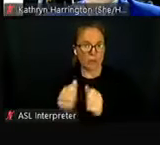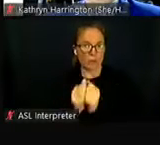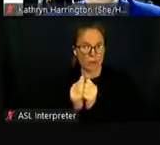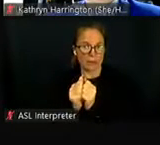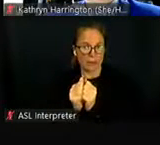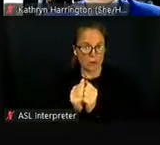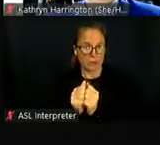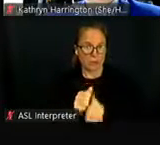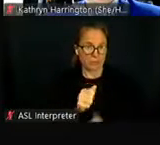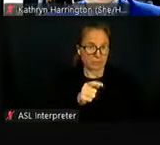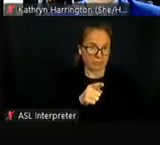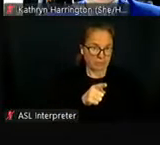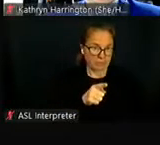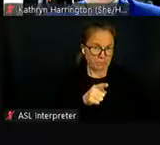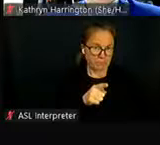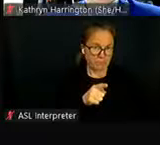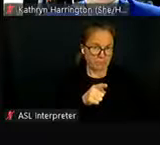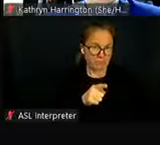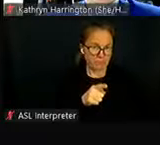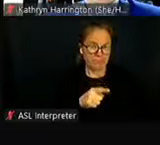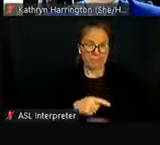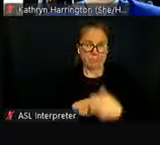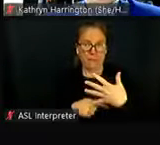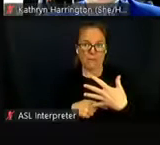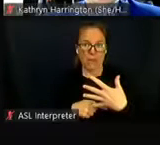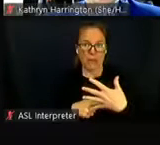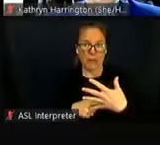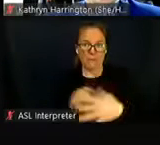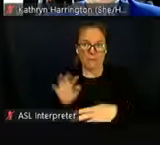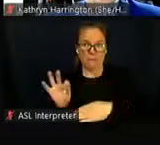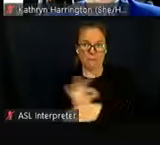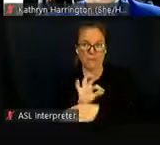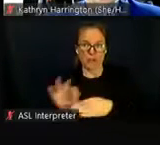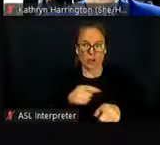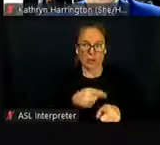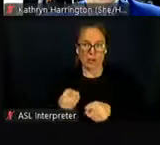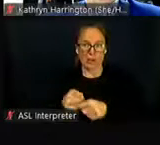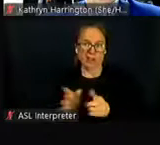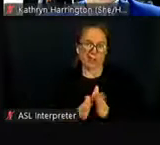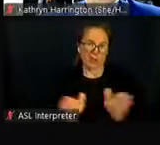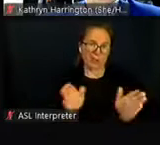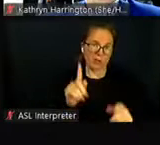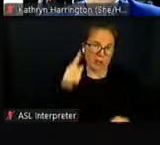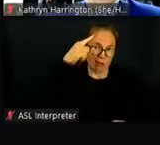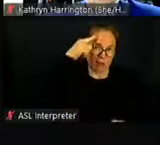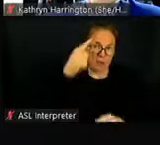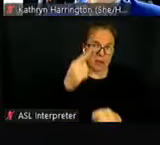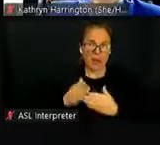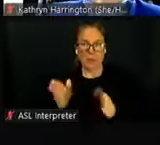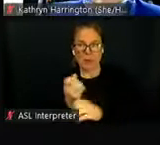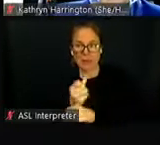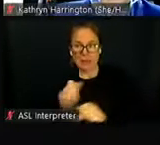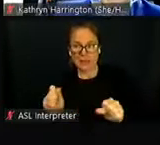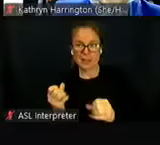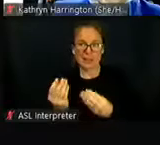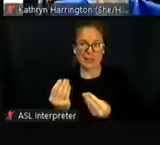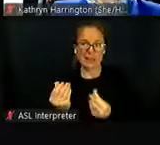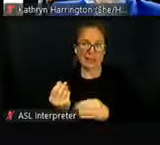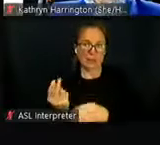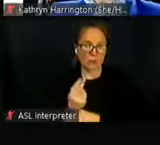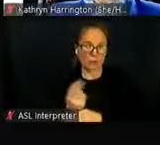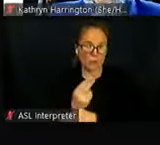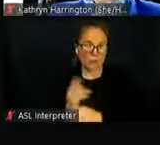The last poll where we looked at the 5 functional areas: general government, public safety, land use, housing, health and